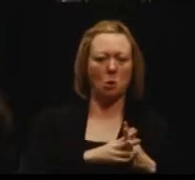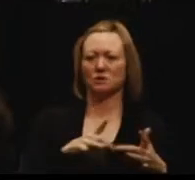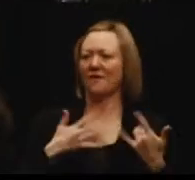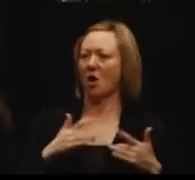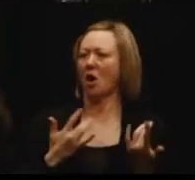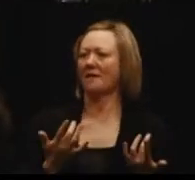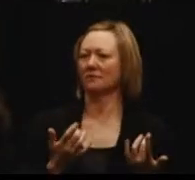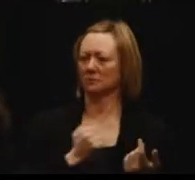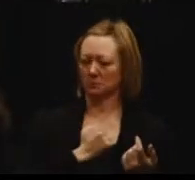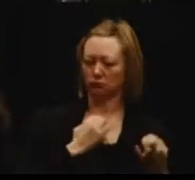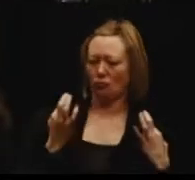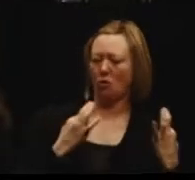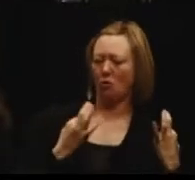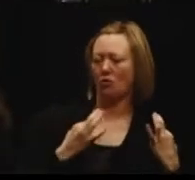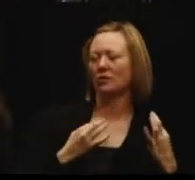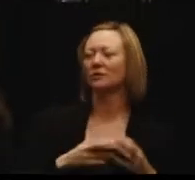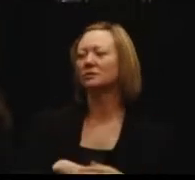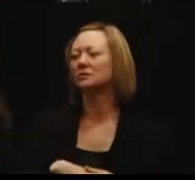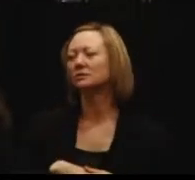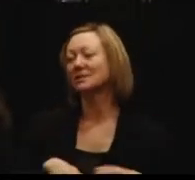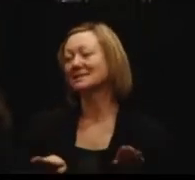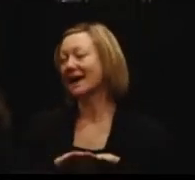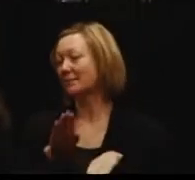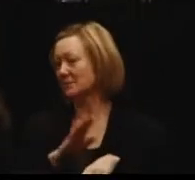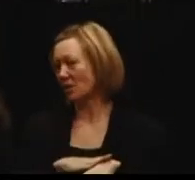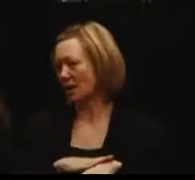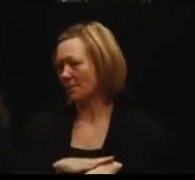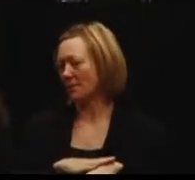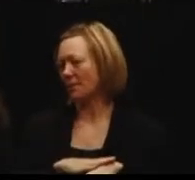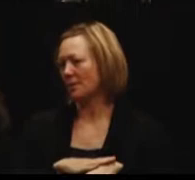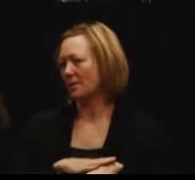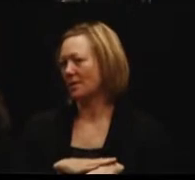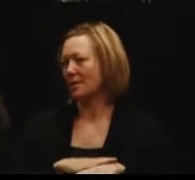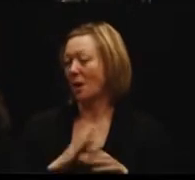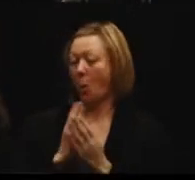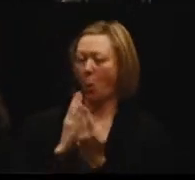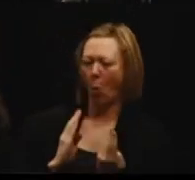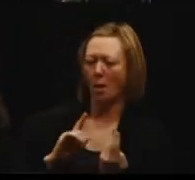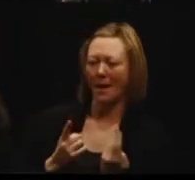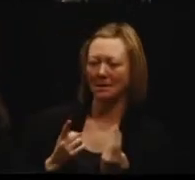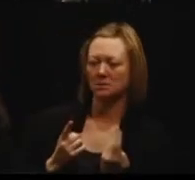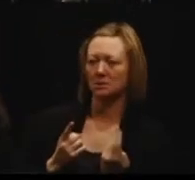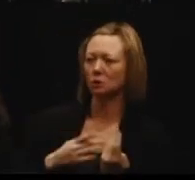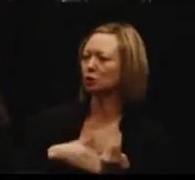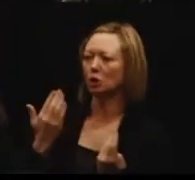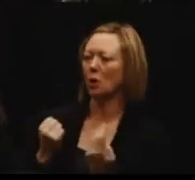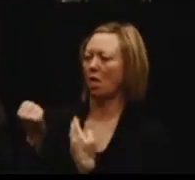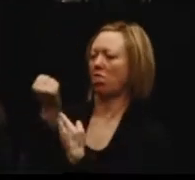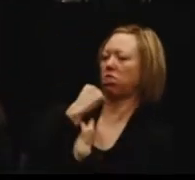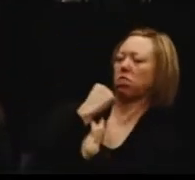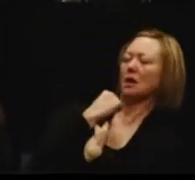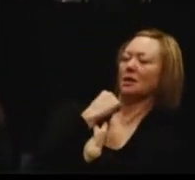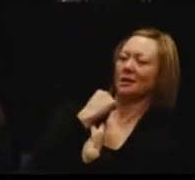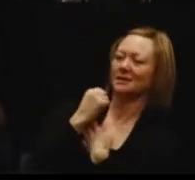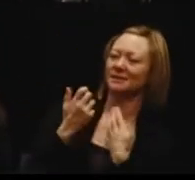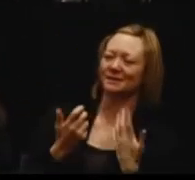So, but at the same time, not lose position. So it's a big issue. But as